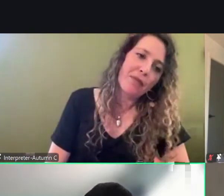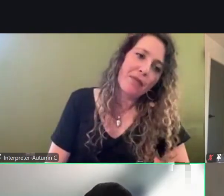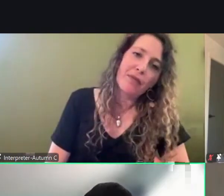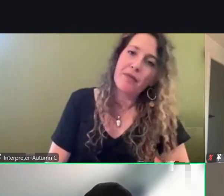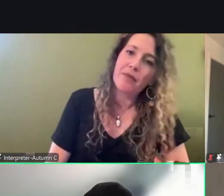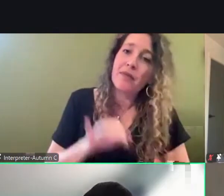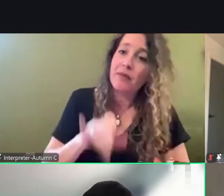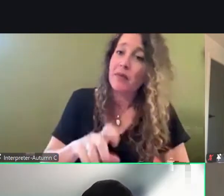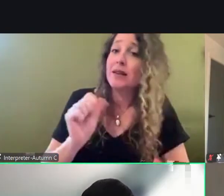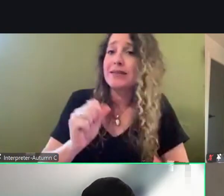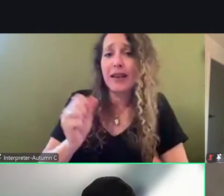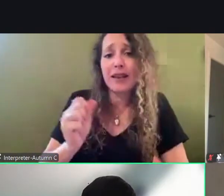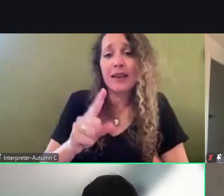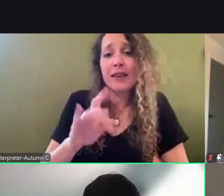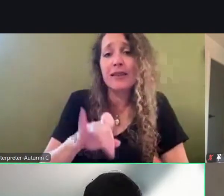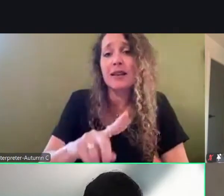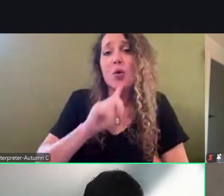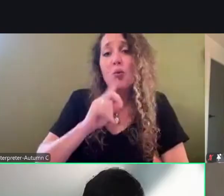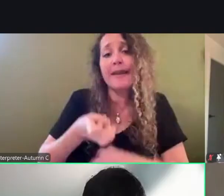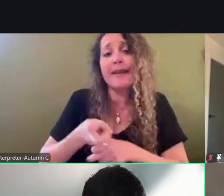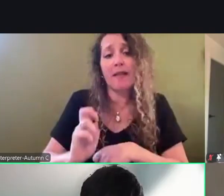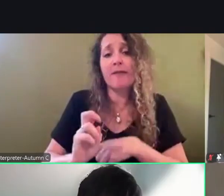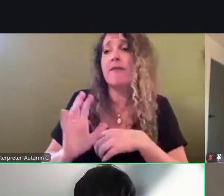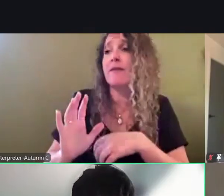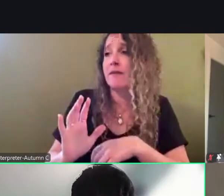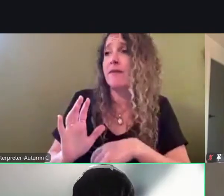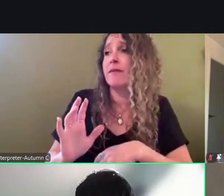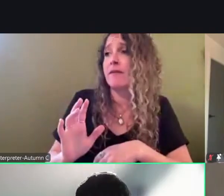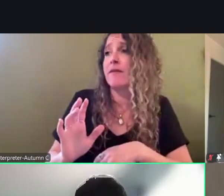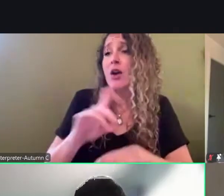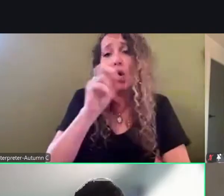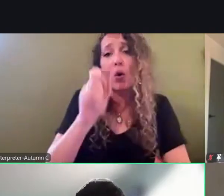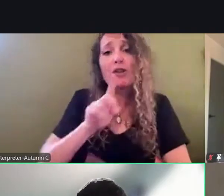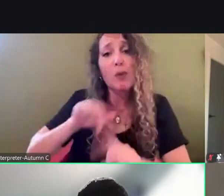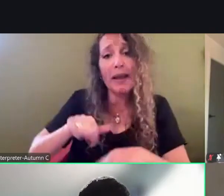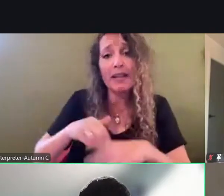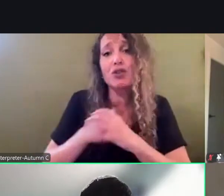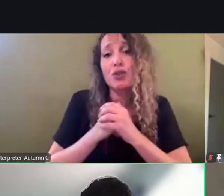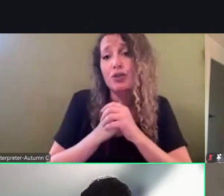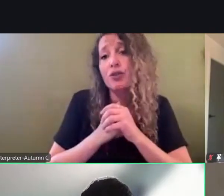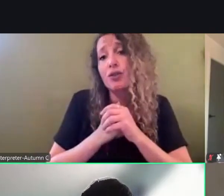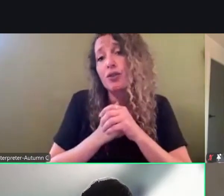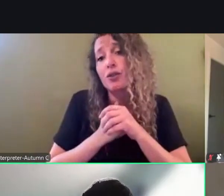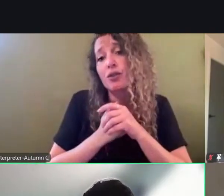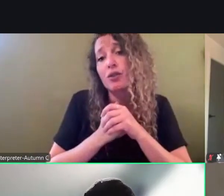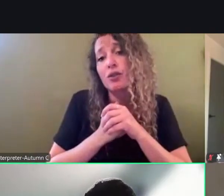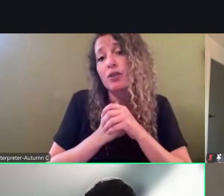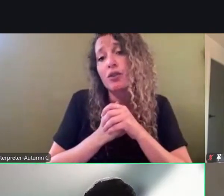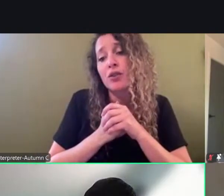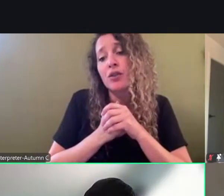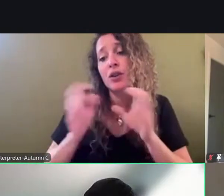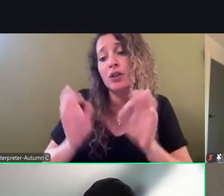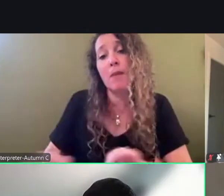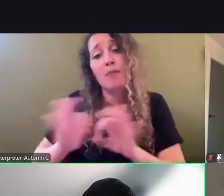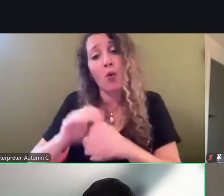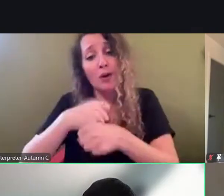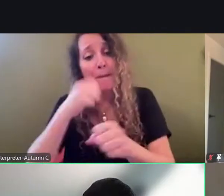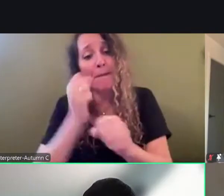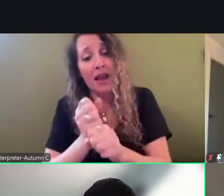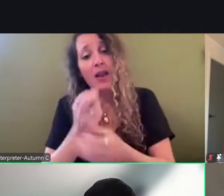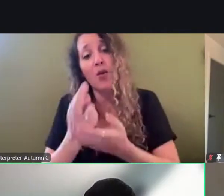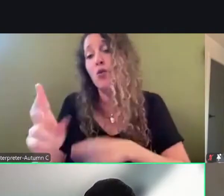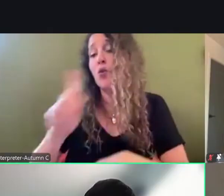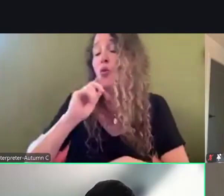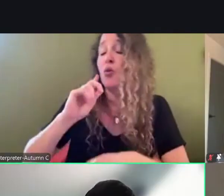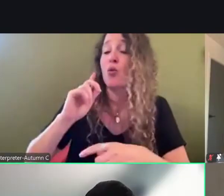That's definitely like a tough question to answer, but I would just say I think it's important to make resources readily available.